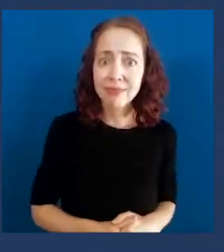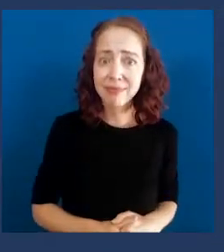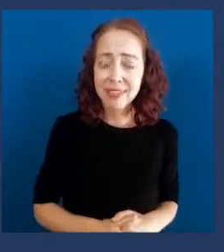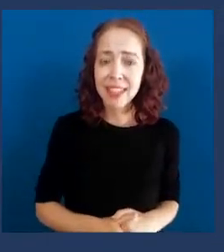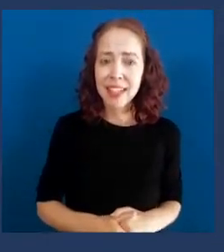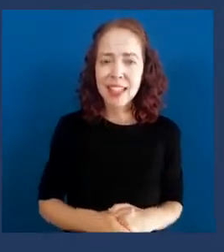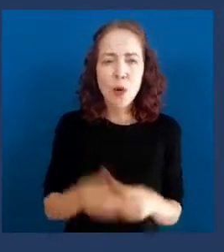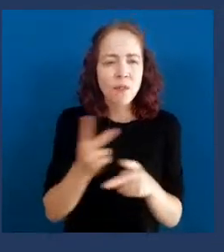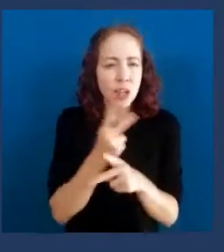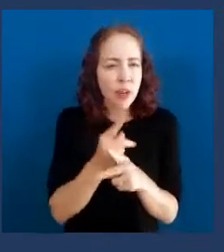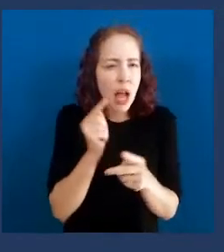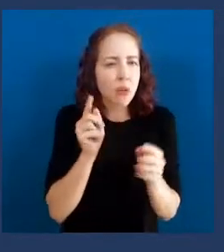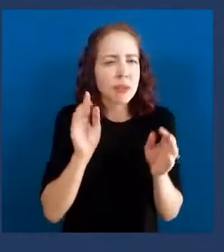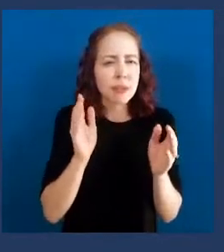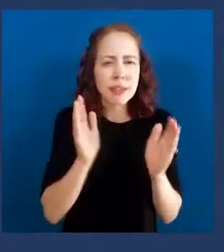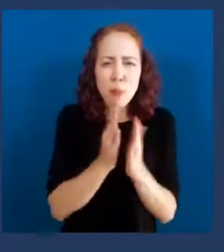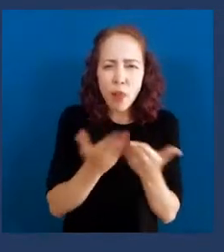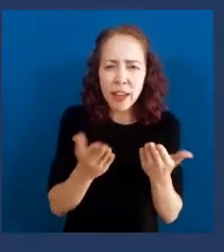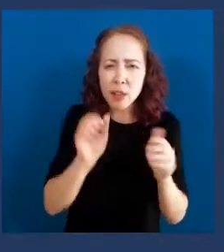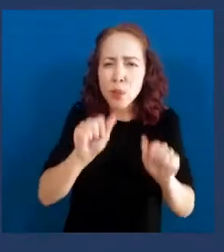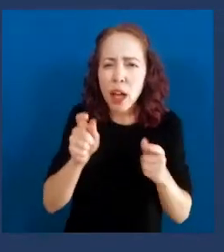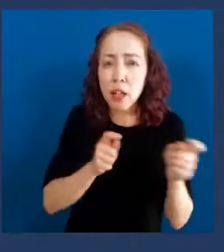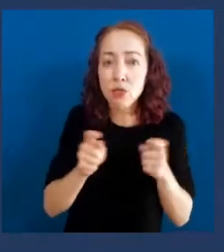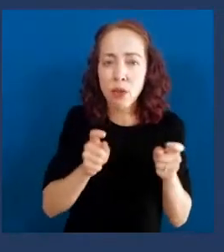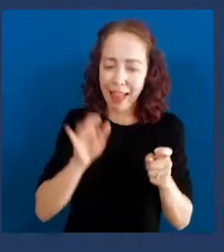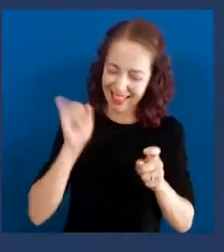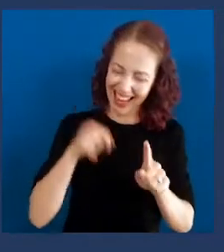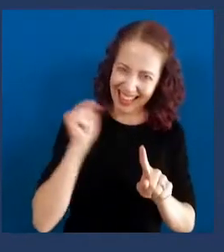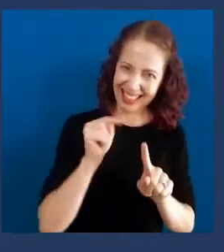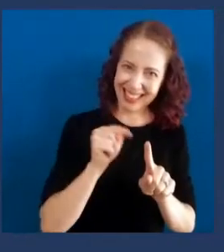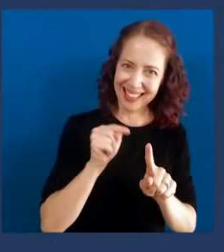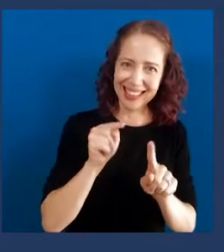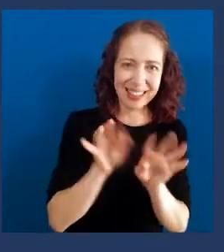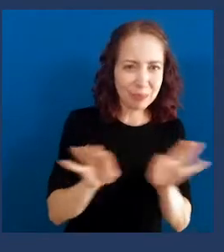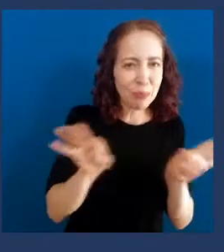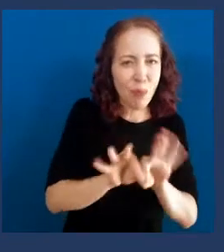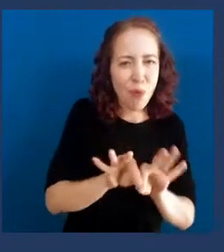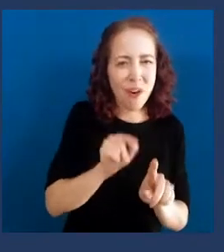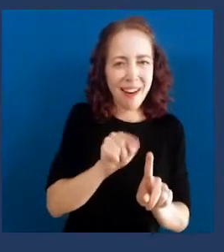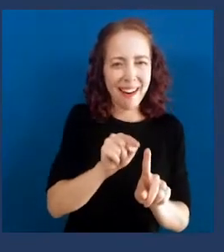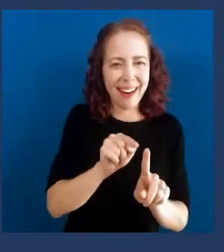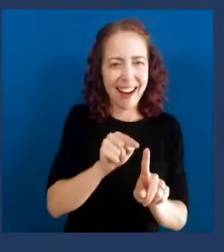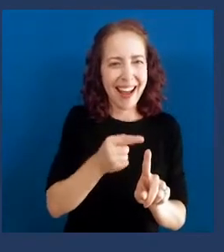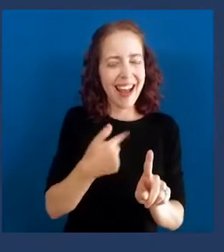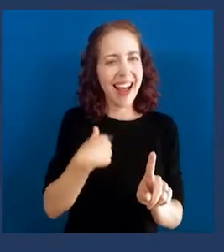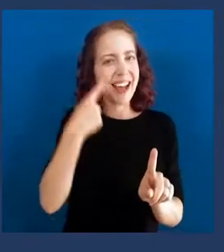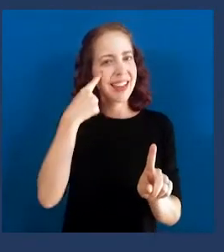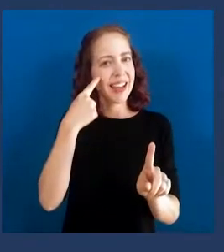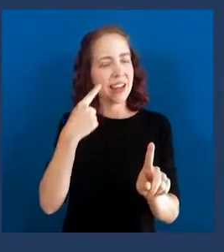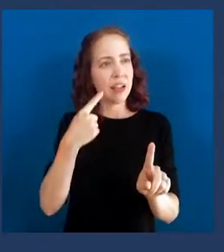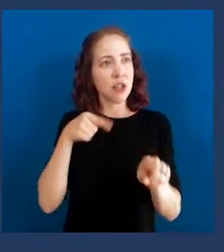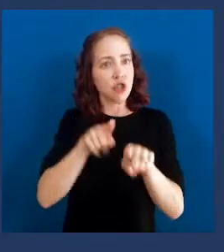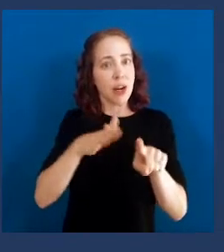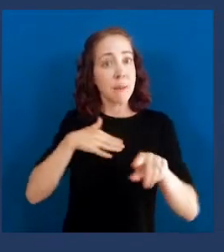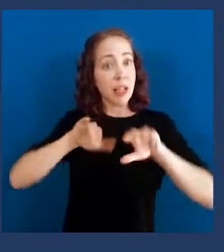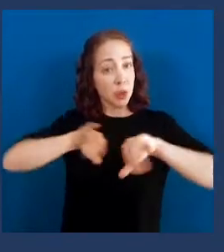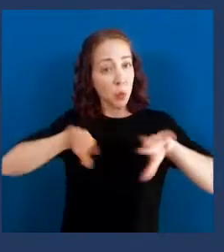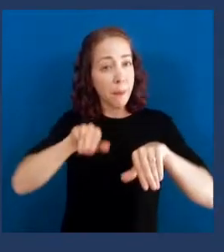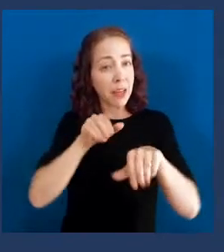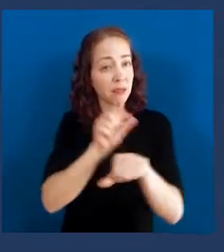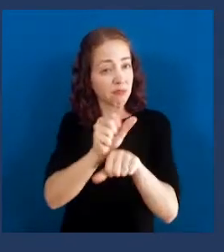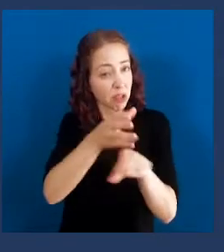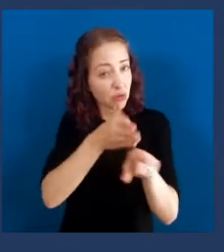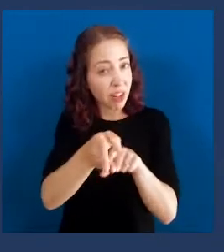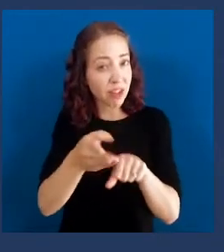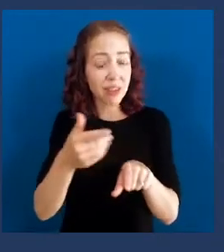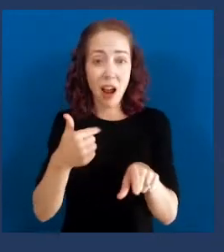like figuring out those things that you can control. That is the one thing, that I think in my swimming